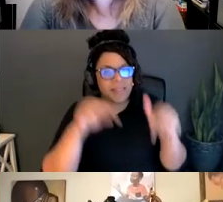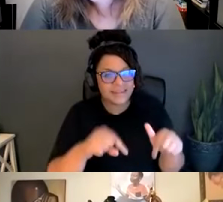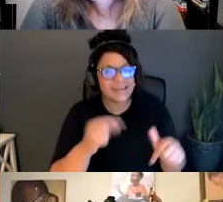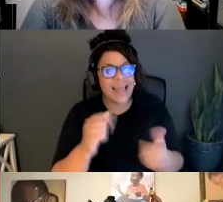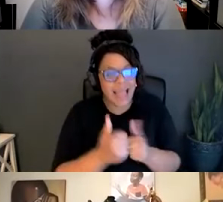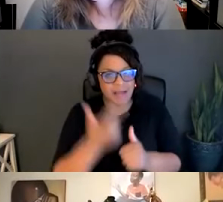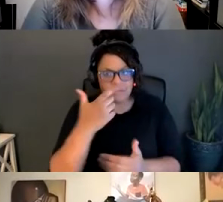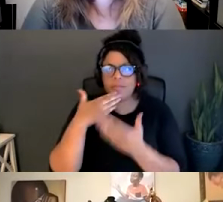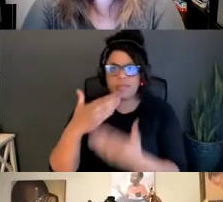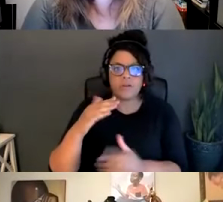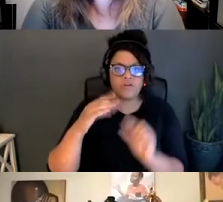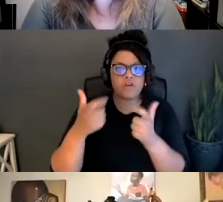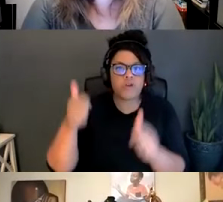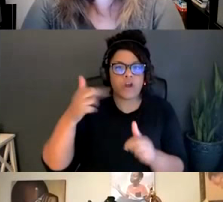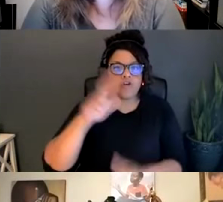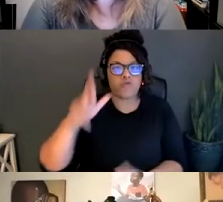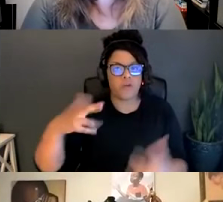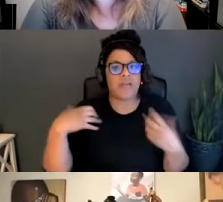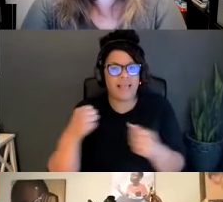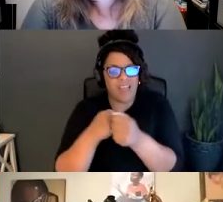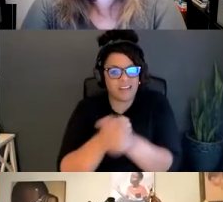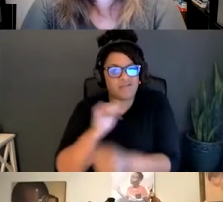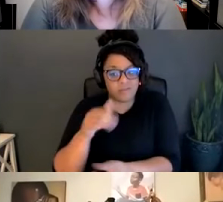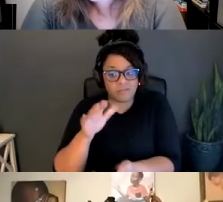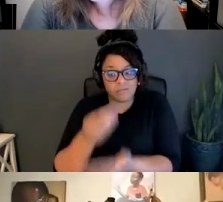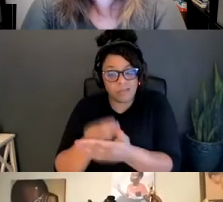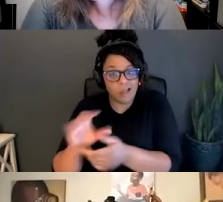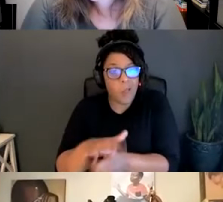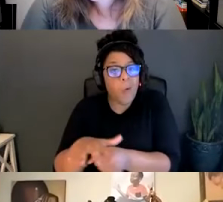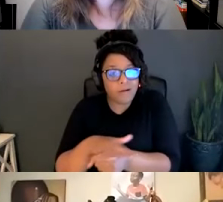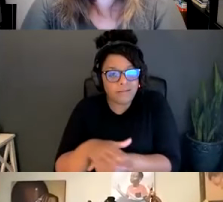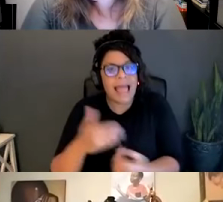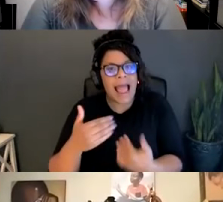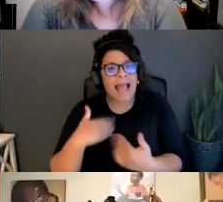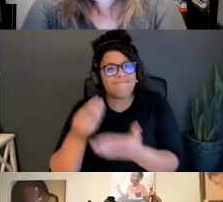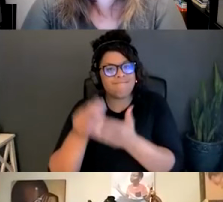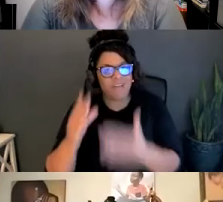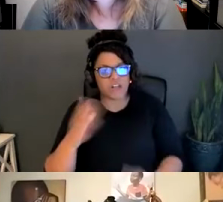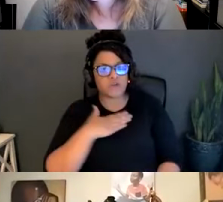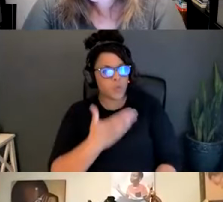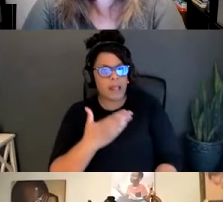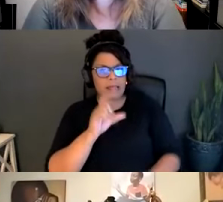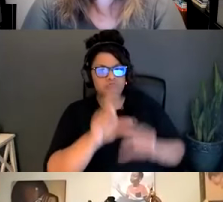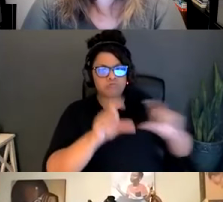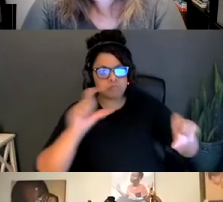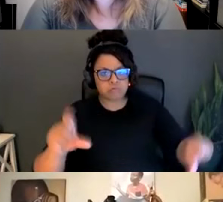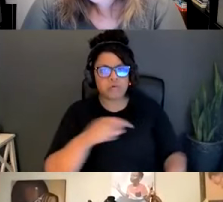Greater Rochester Health Foundation locally. And so there are funders interested in this work, and the more that we can show